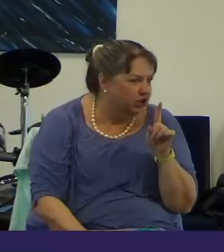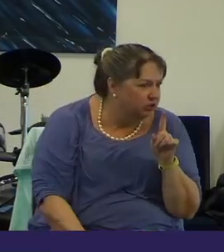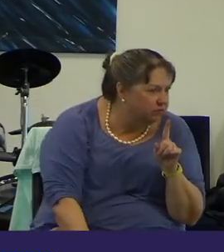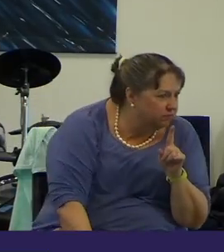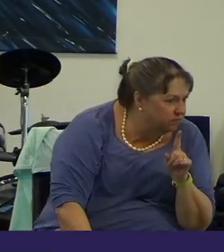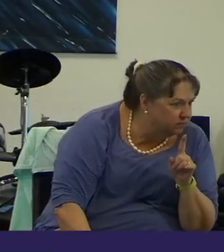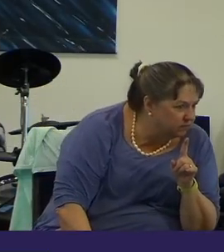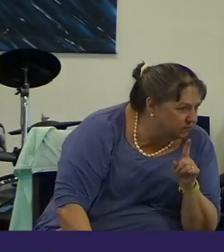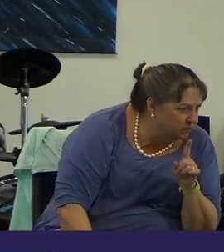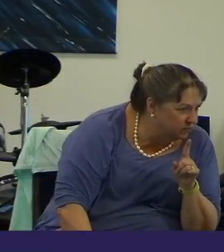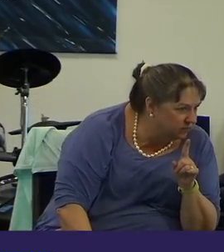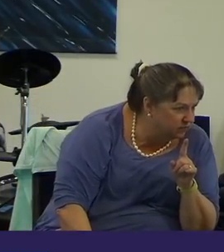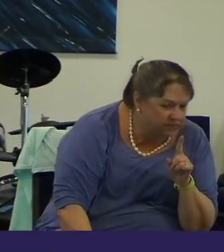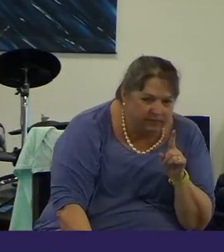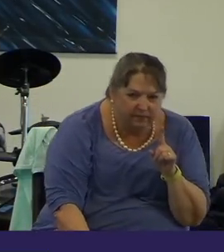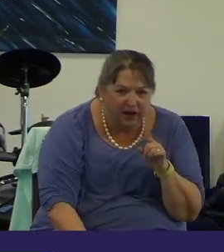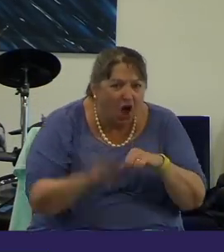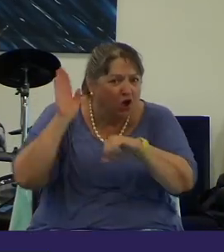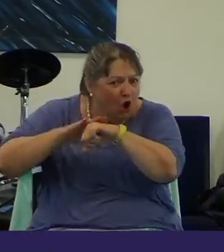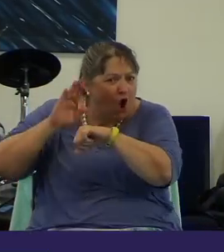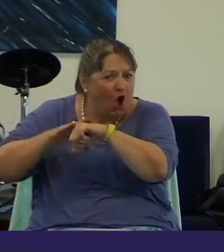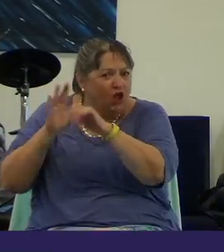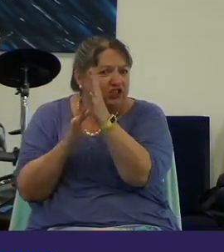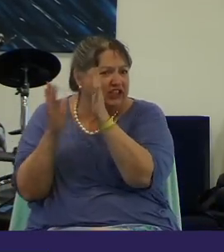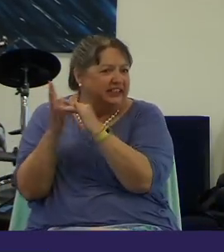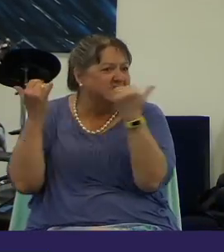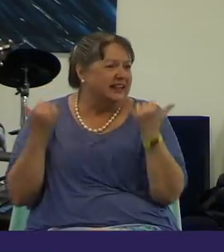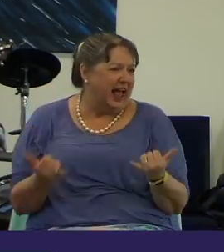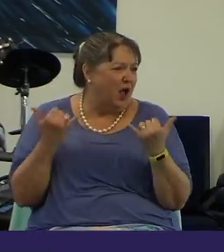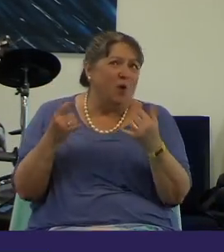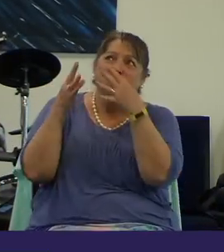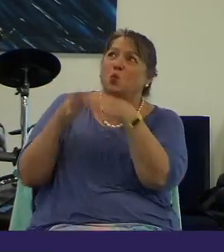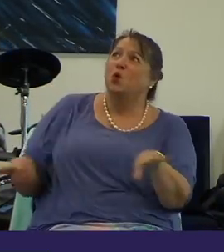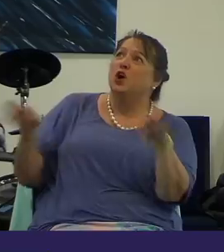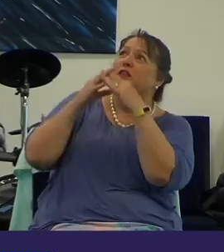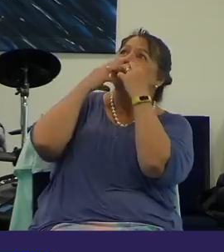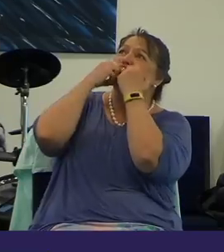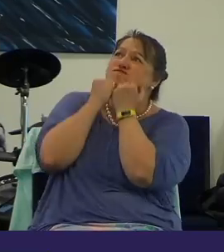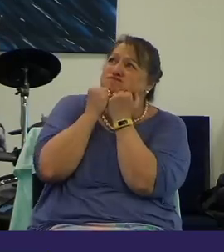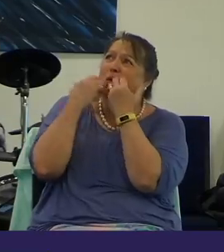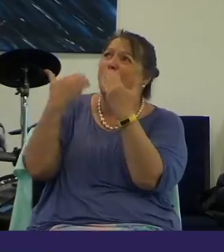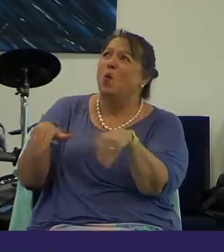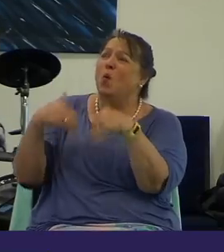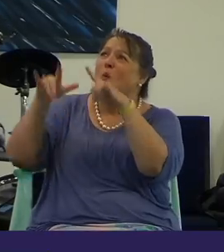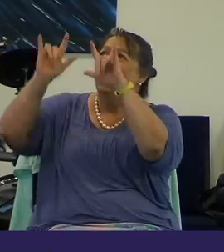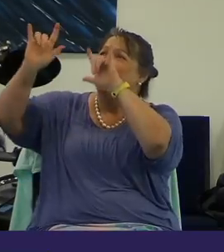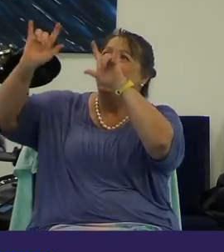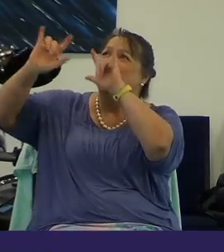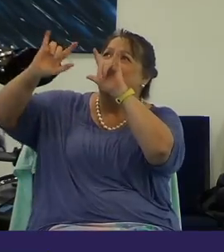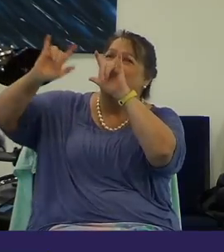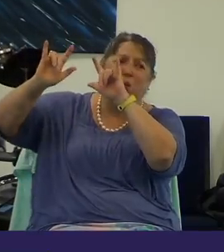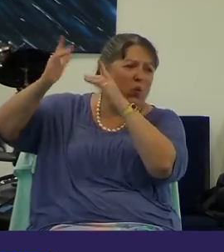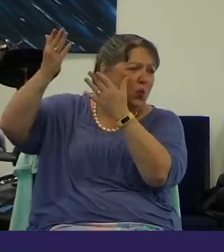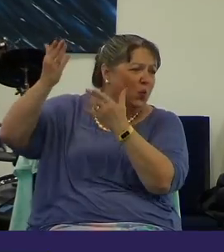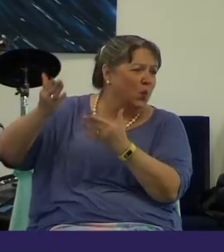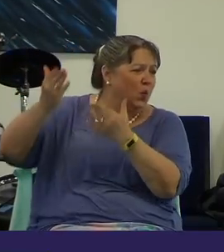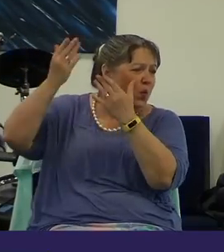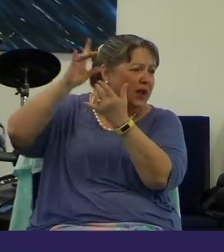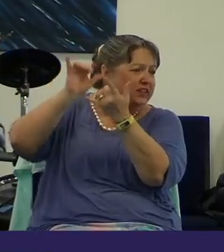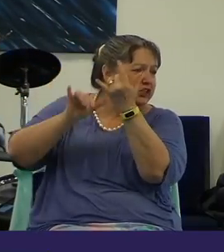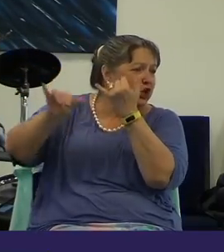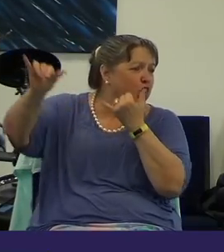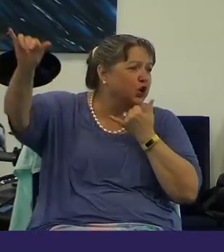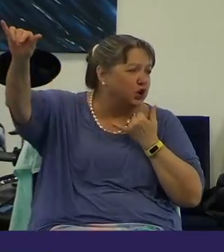feel. Call upon Jesus, because He's worthy of our calling and He's worthy of our trust, because He is the